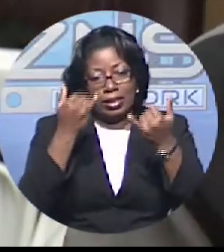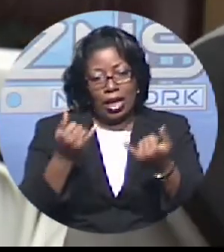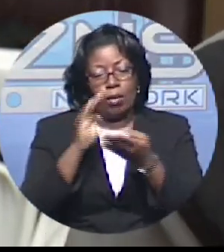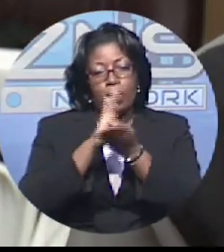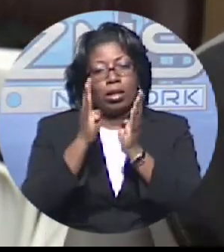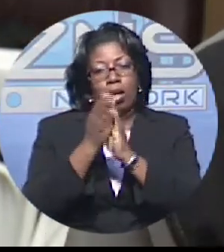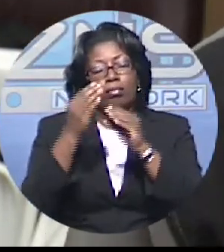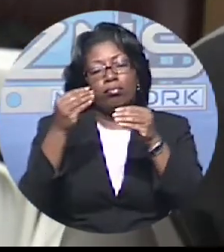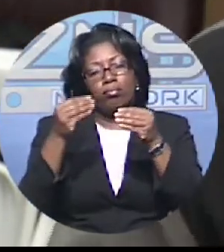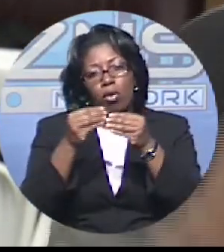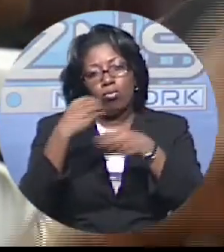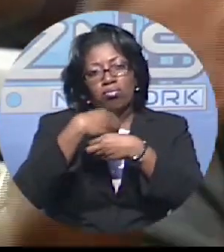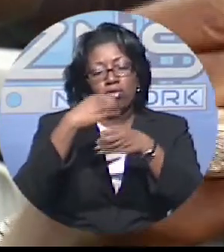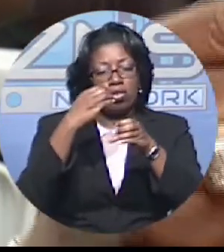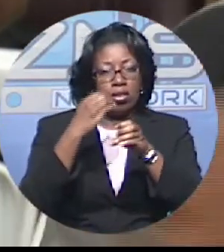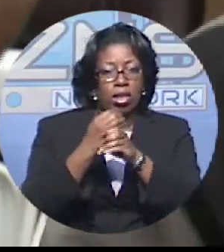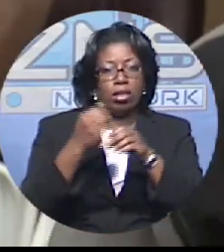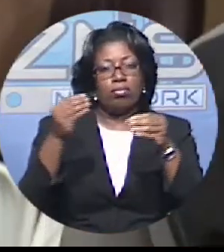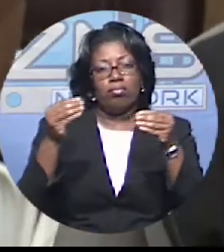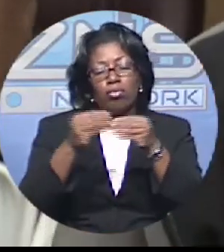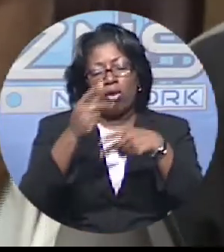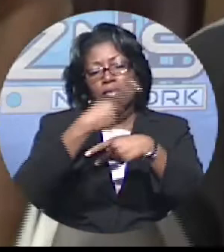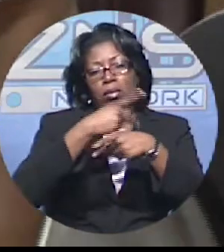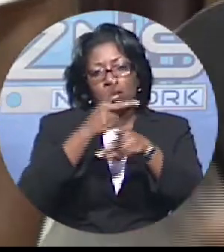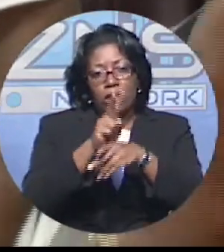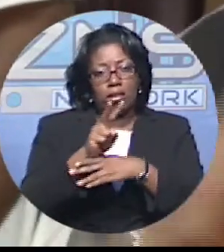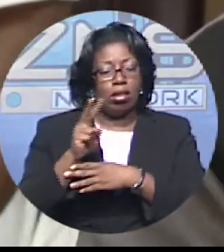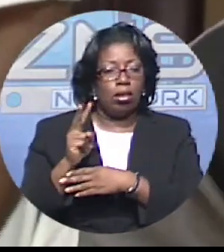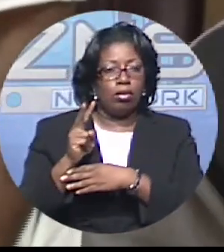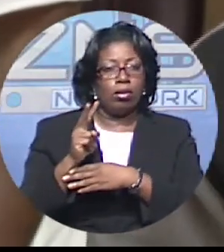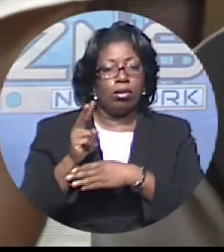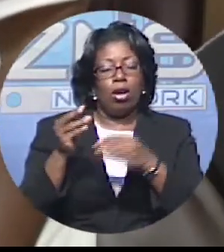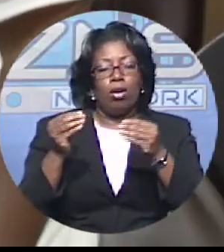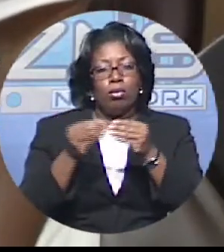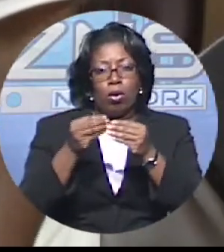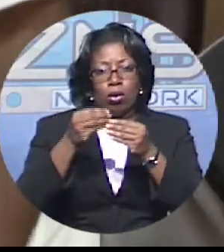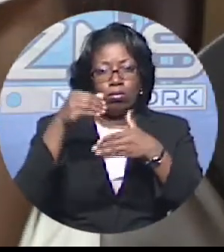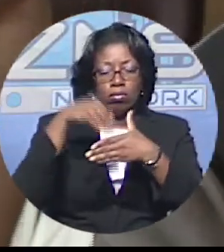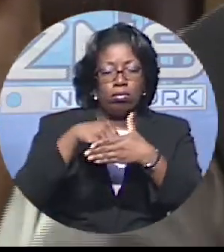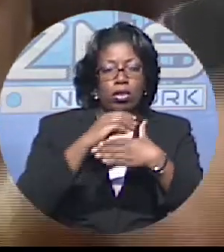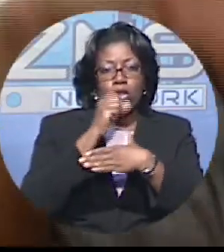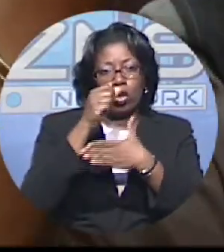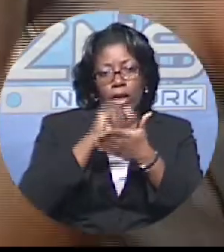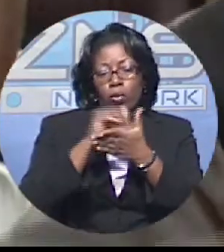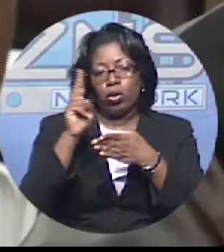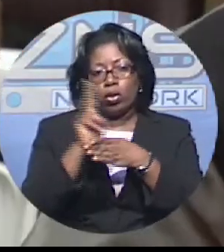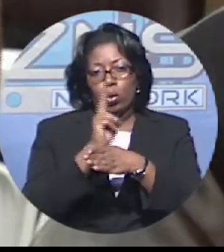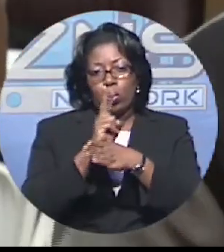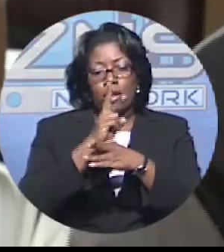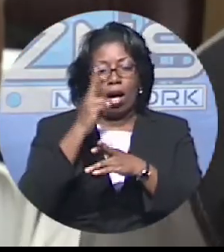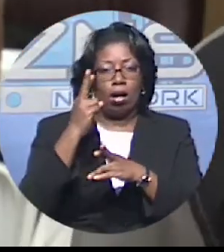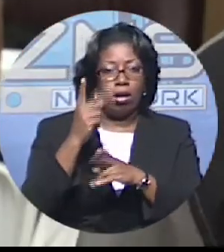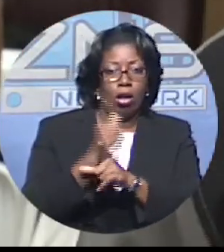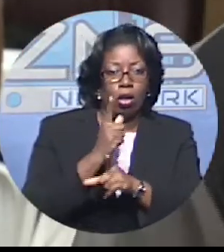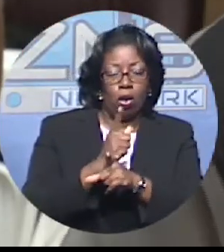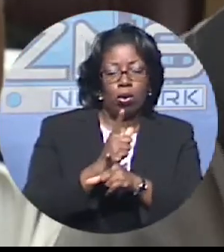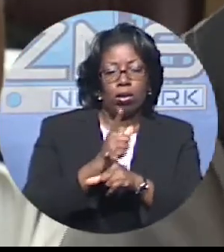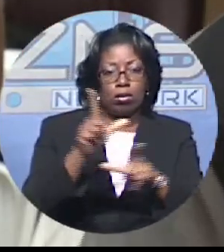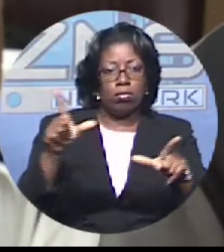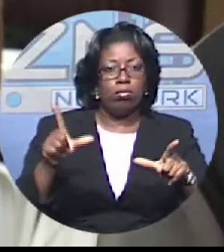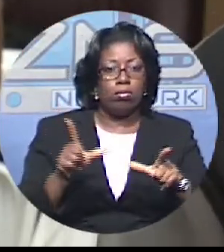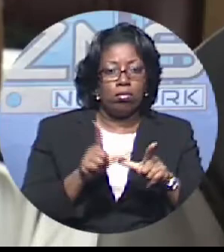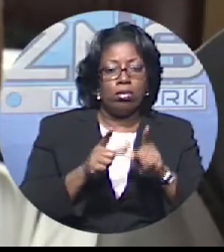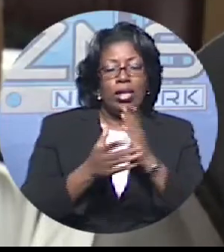become more creative, more productive, must become more engaged in making sure that we use our local talent to